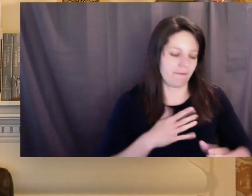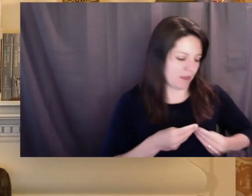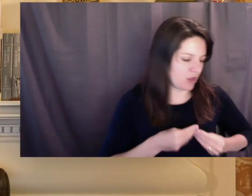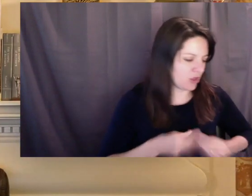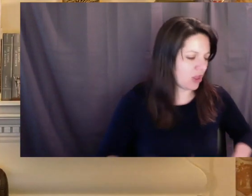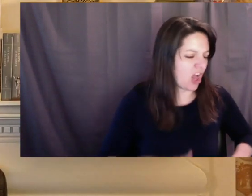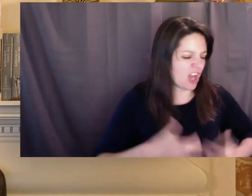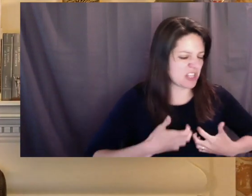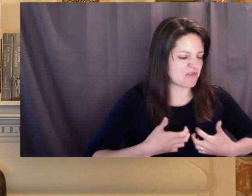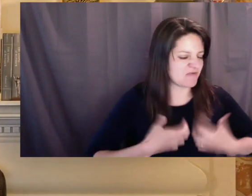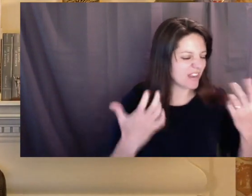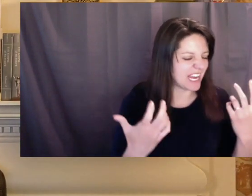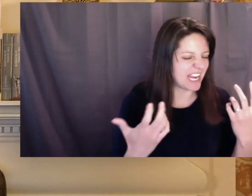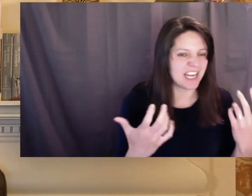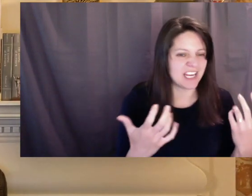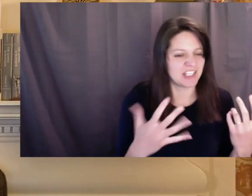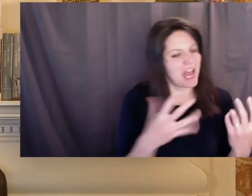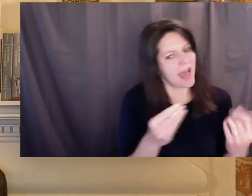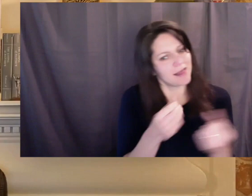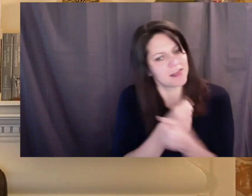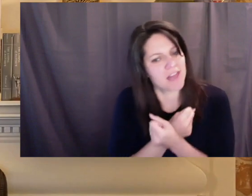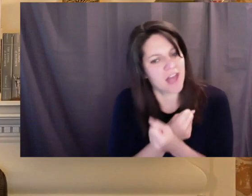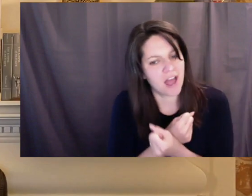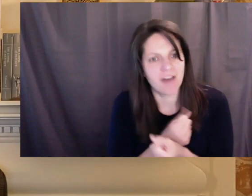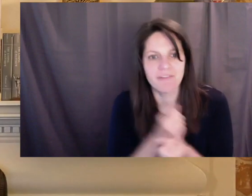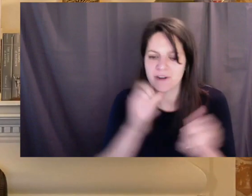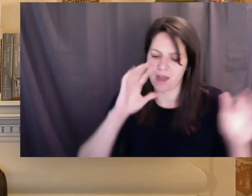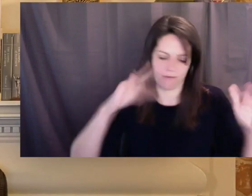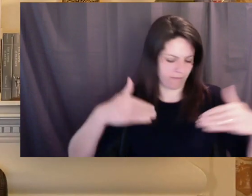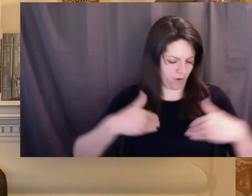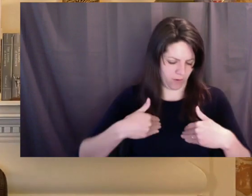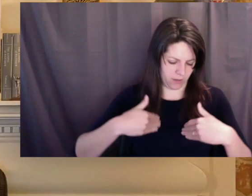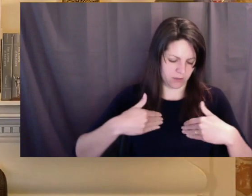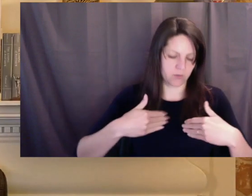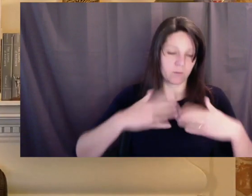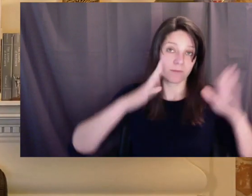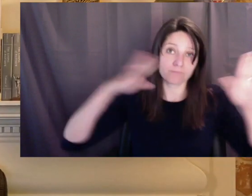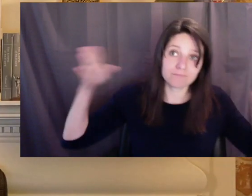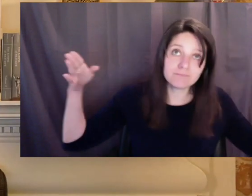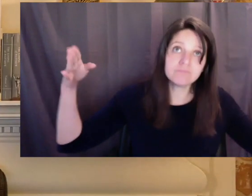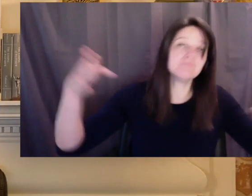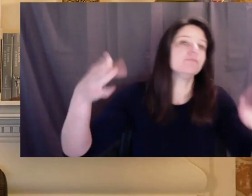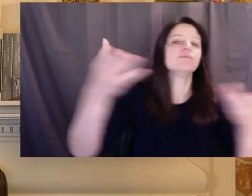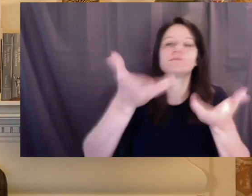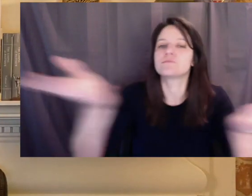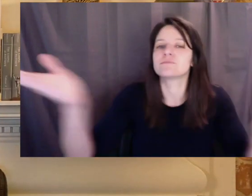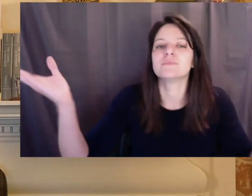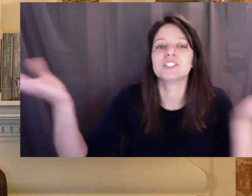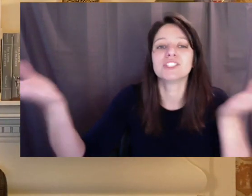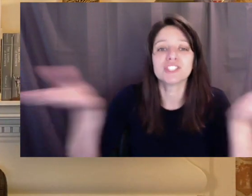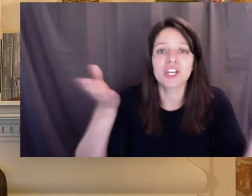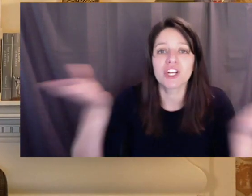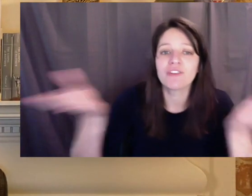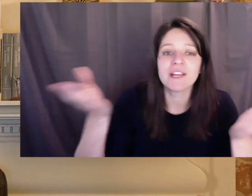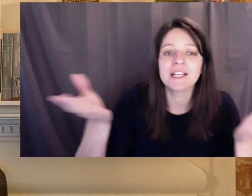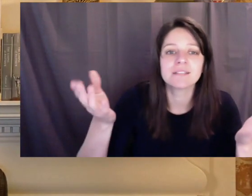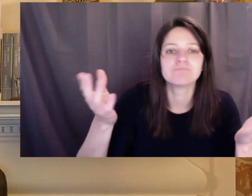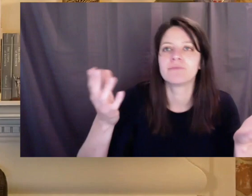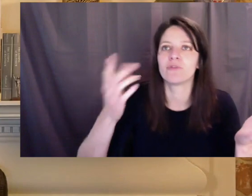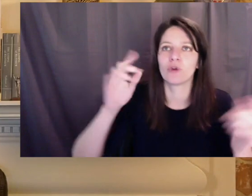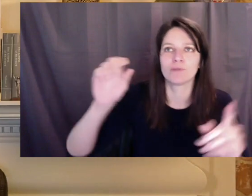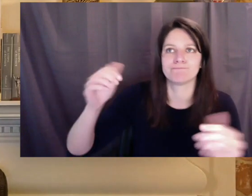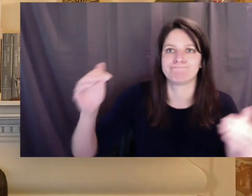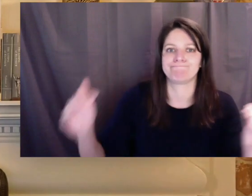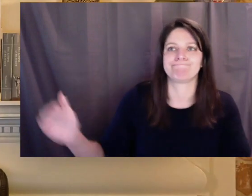pouring our loss and our rage and our love into something that goes beyond just our own interests. We move out of our